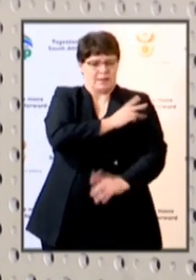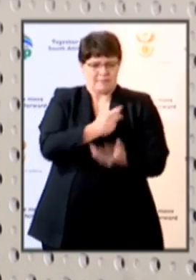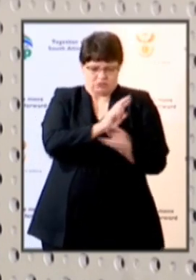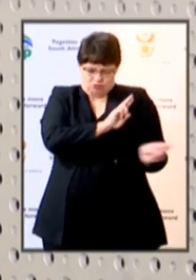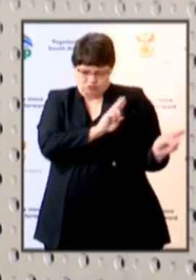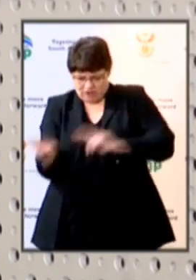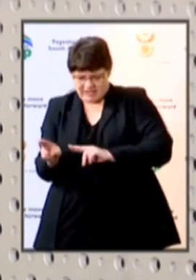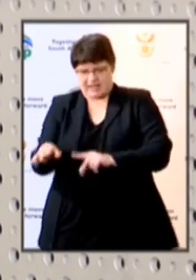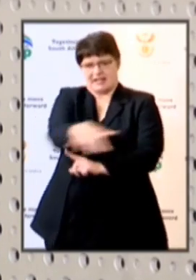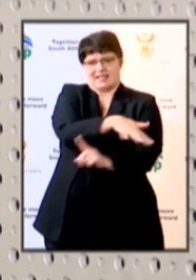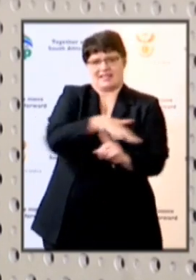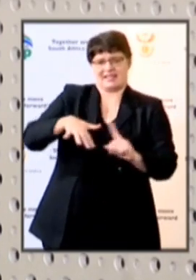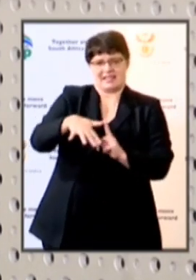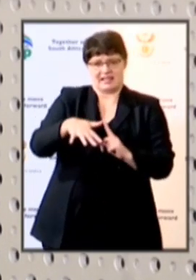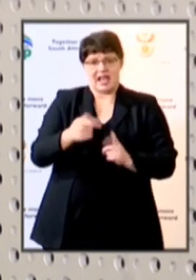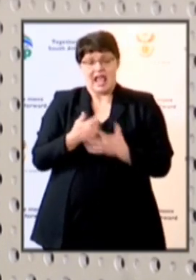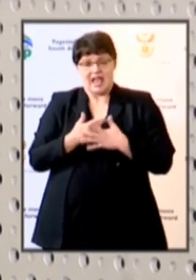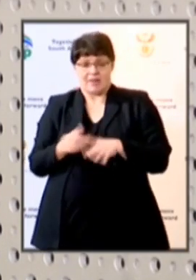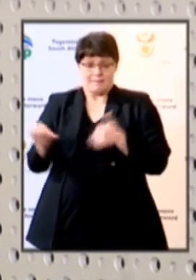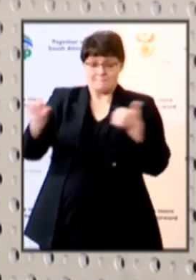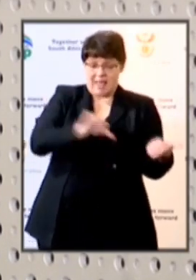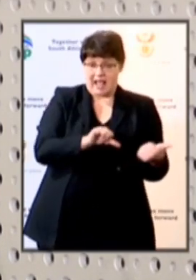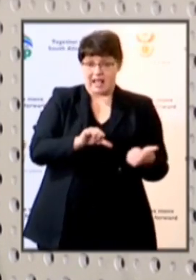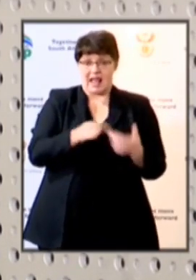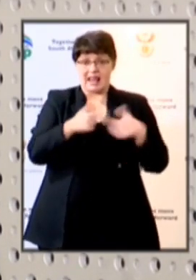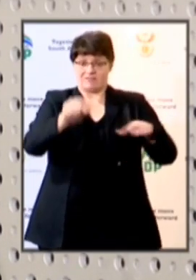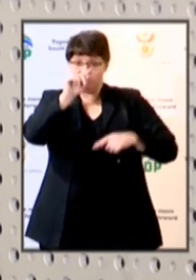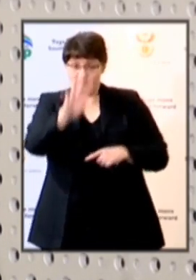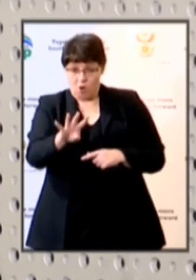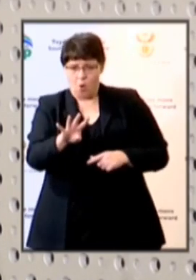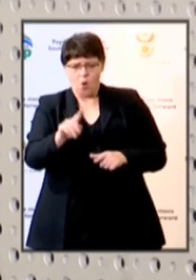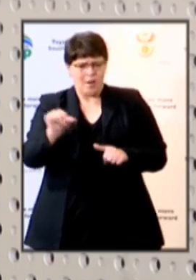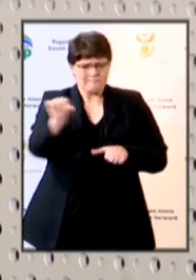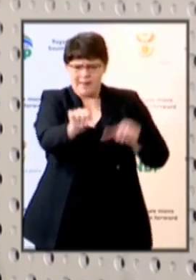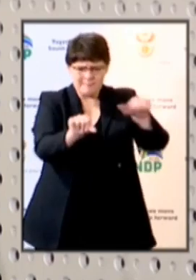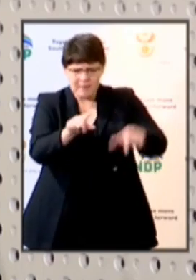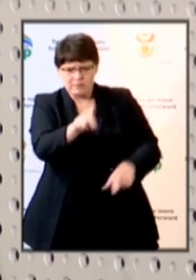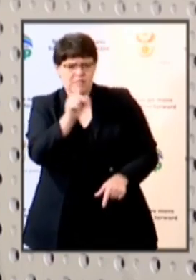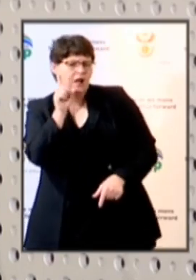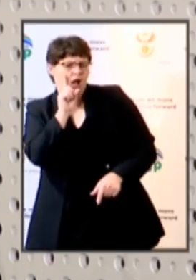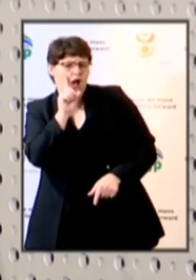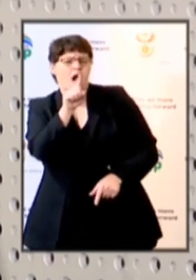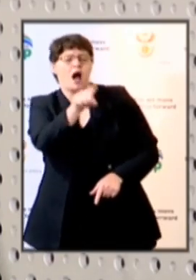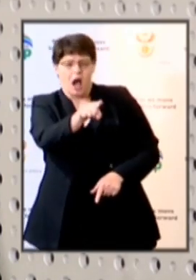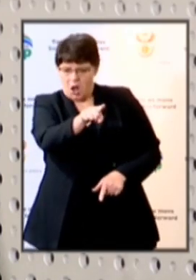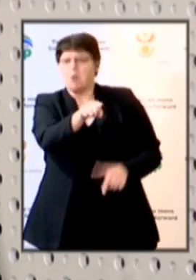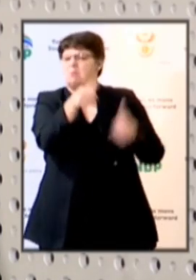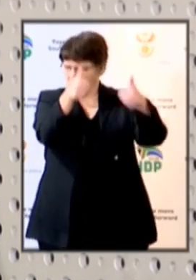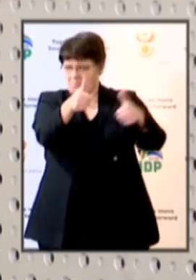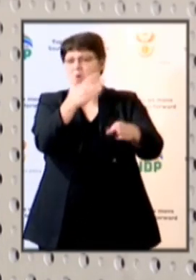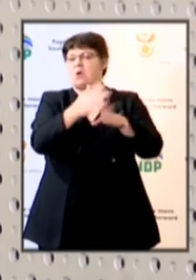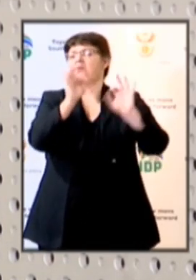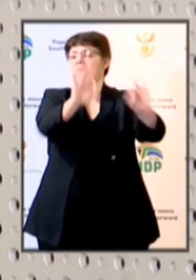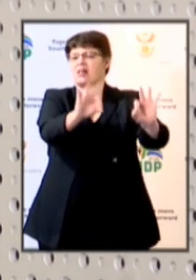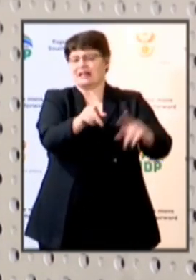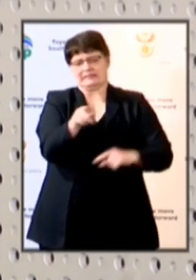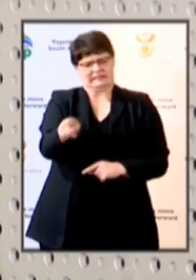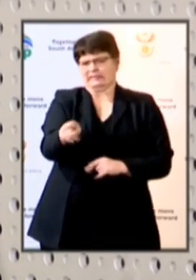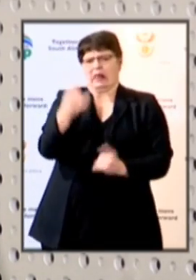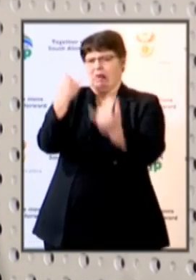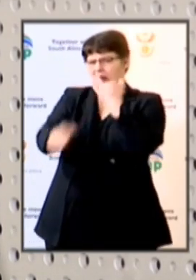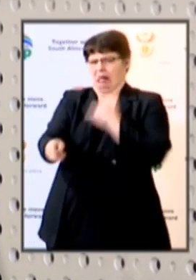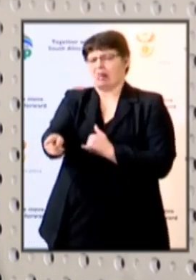can stress test the system, we can pilot it, we can see what works, what doesn't work, and make the adjustment.